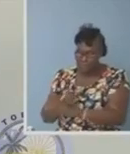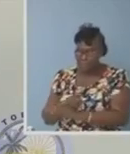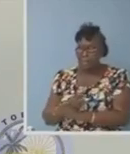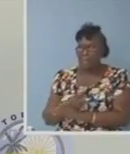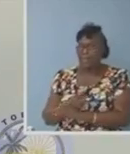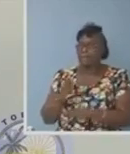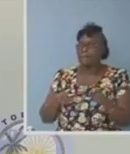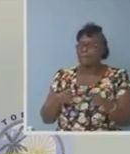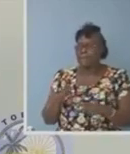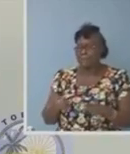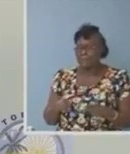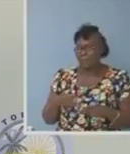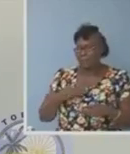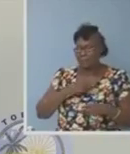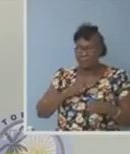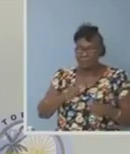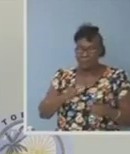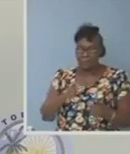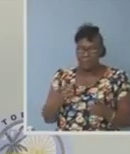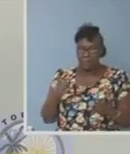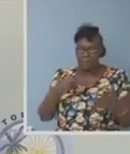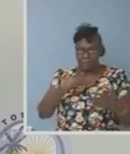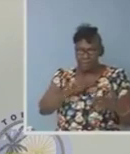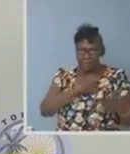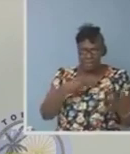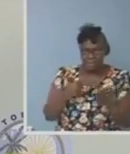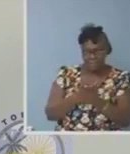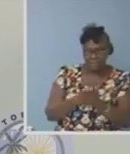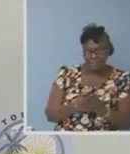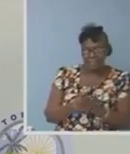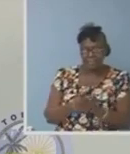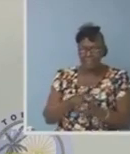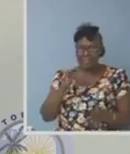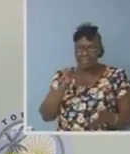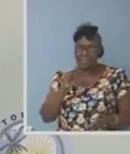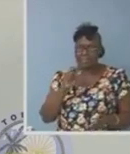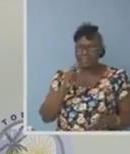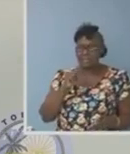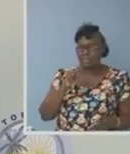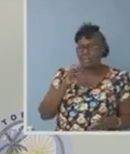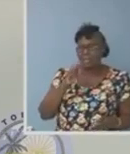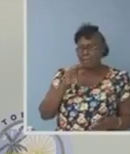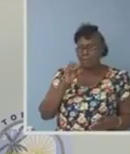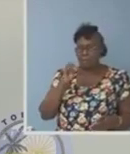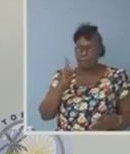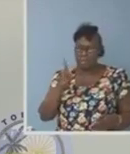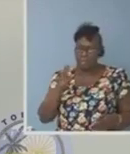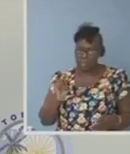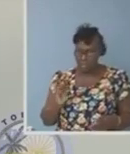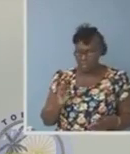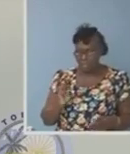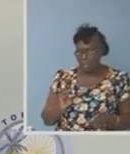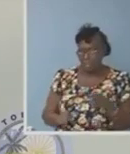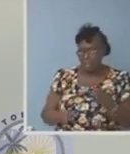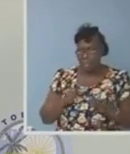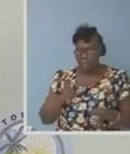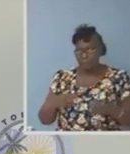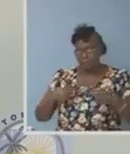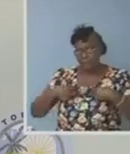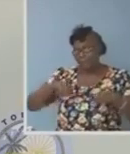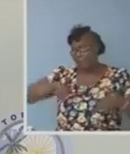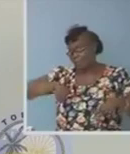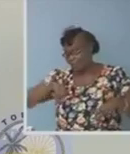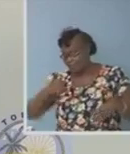strokes, heart attack, and various other conditions. So that is why, unless we have another facility